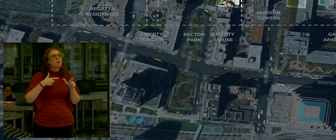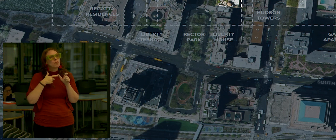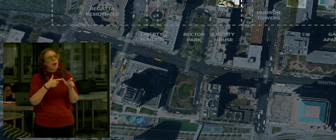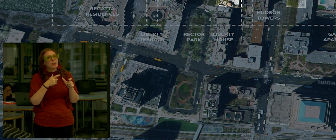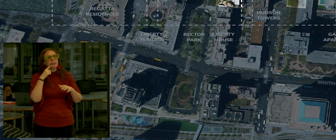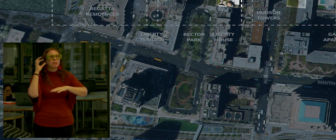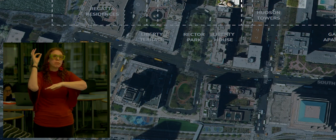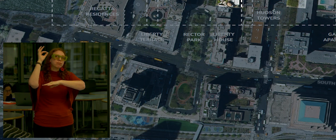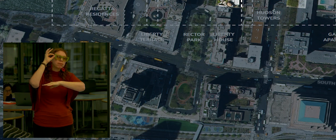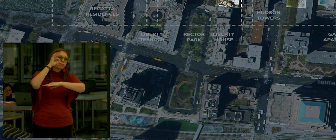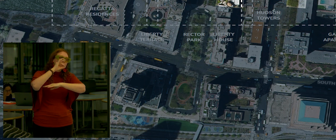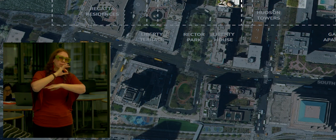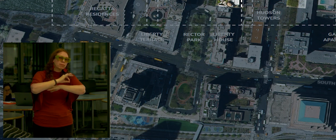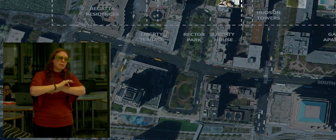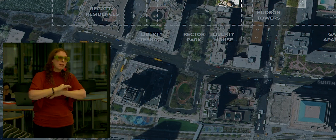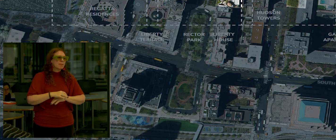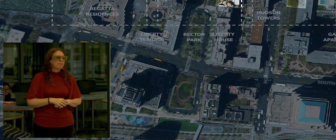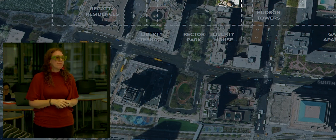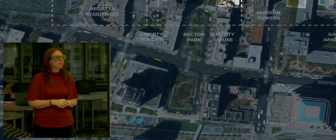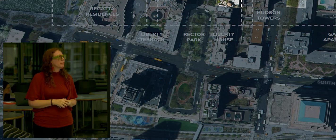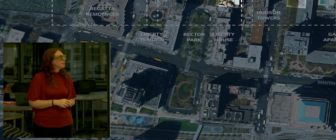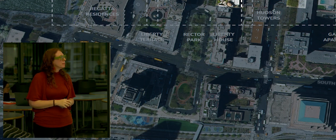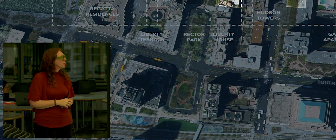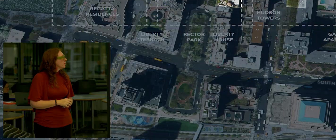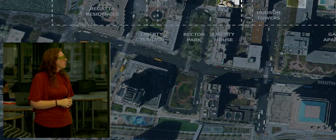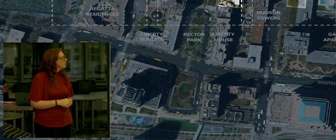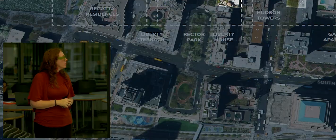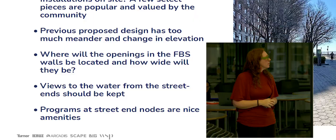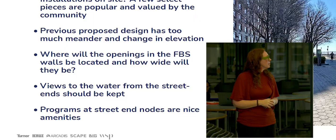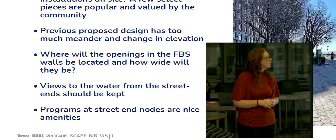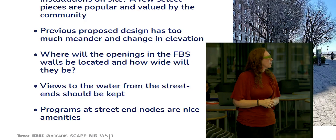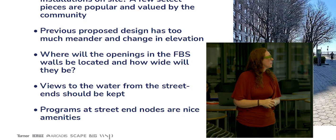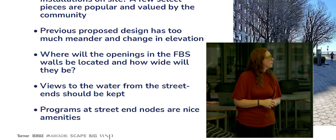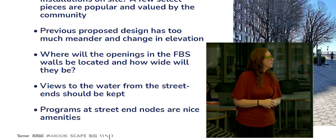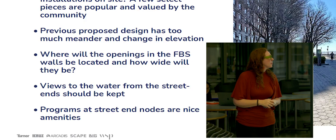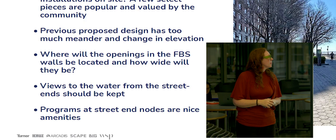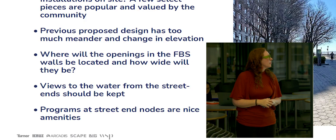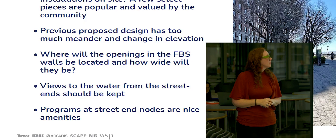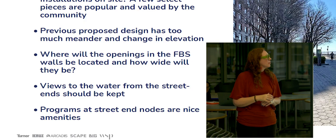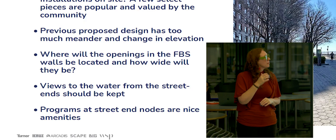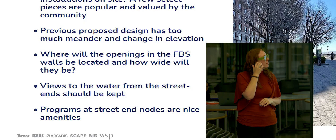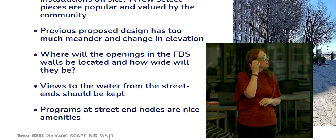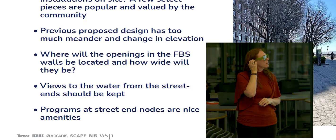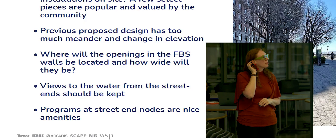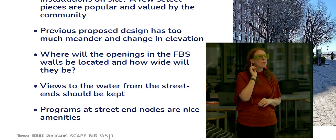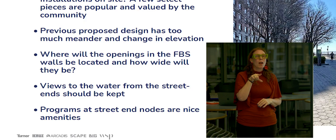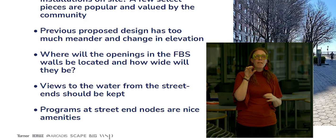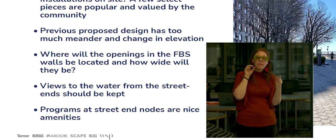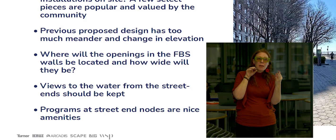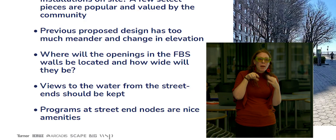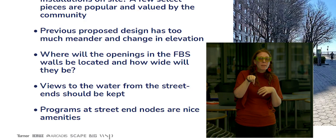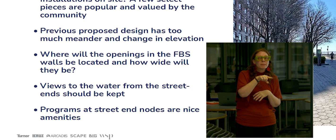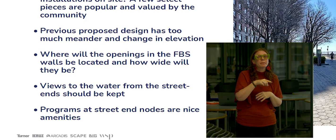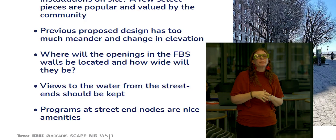and Reach 6 has lots of different elements which we'll get into here we heard a lot of feedback we heard a